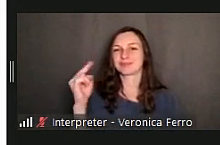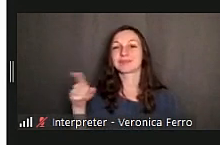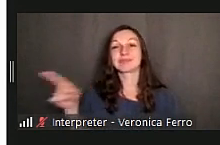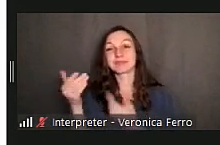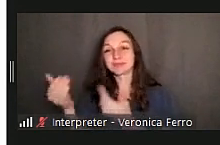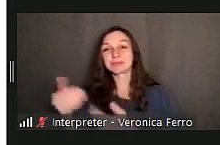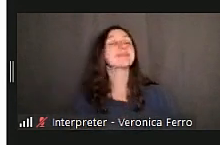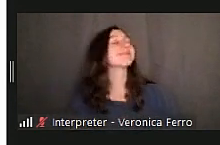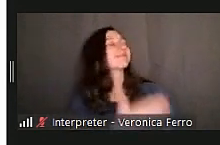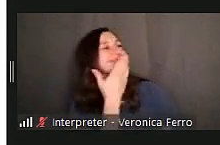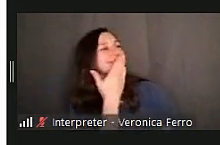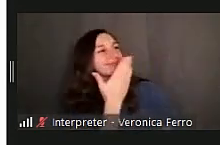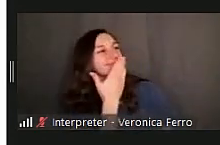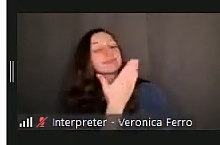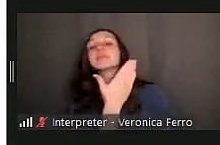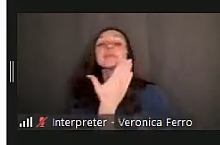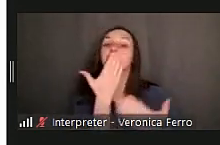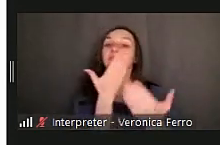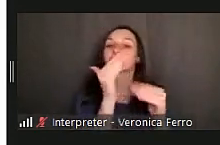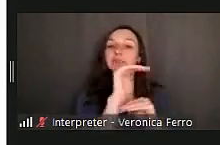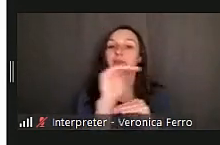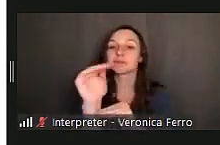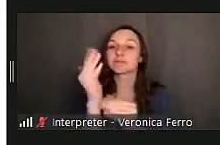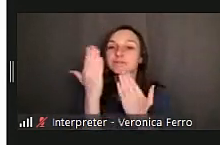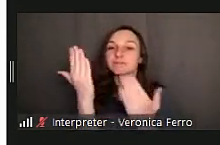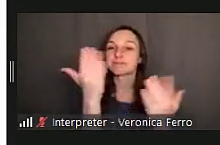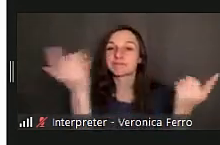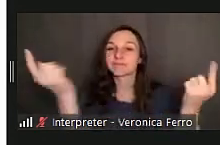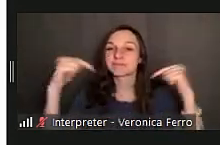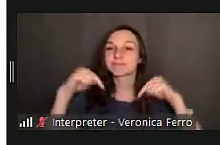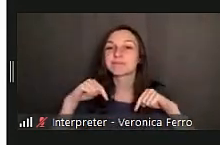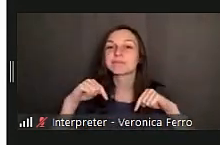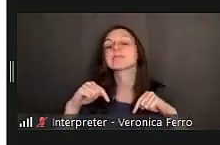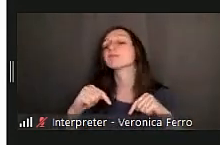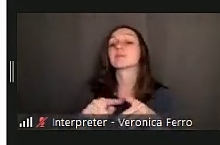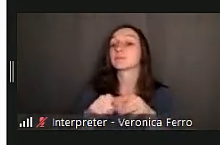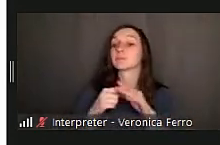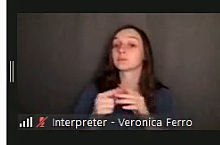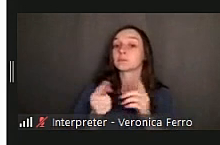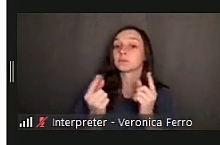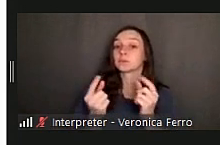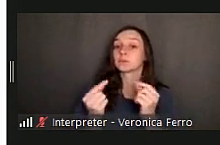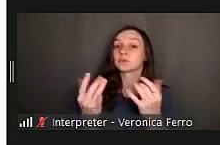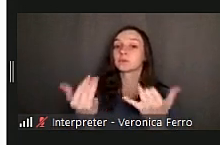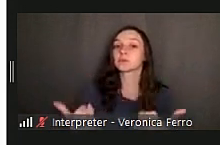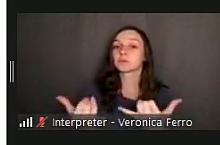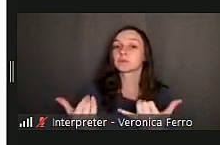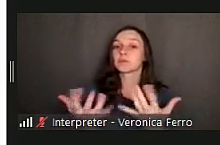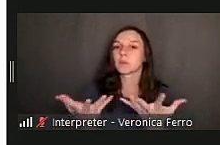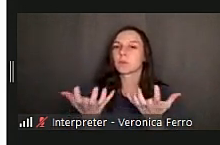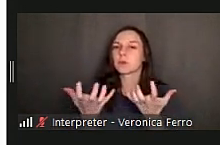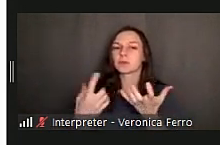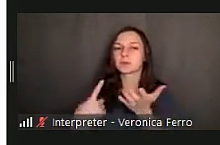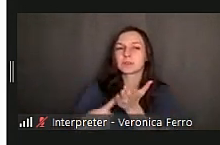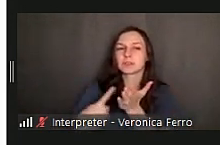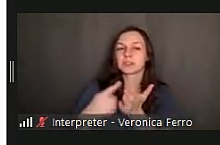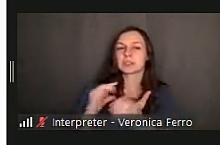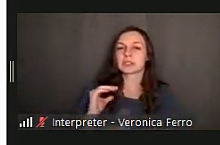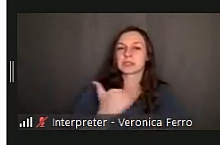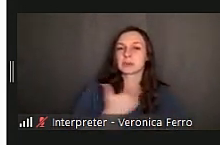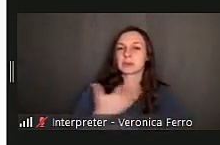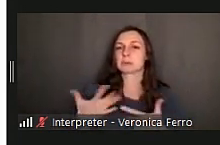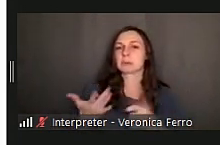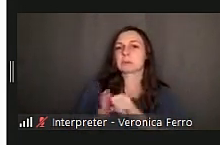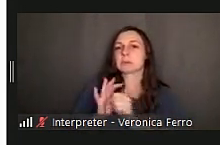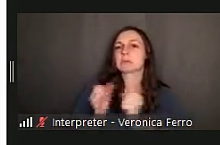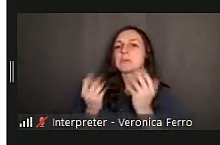afternoon, and thank you for being here. So I want to start here where we normally do with our case trends and comparing what we're seeing here in Colorado, which is shown in